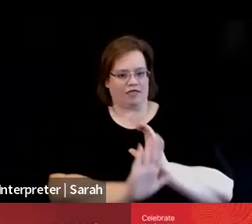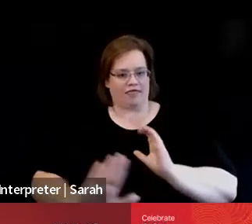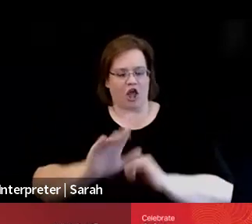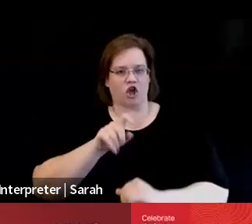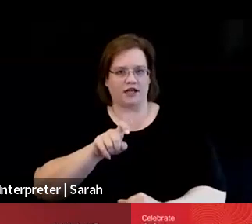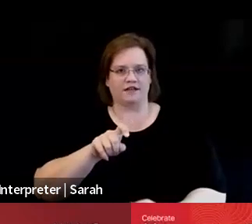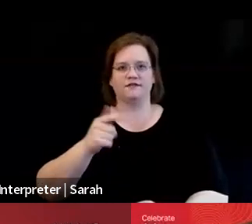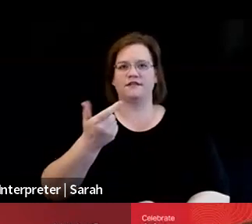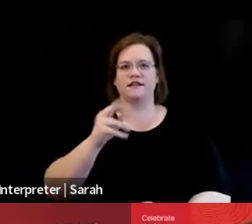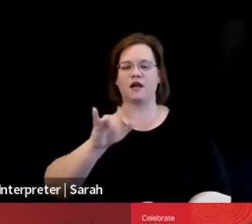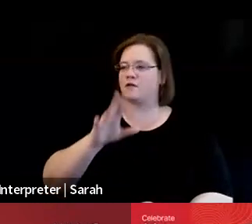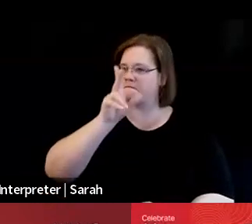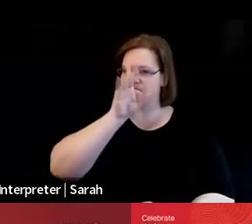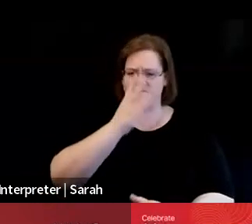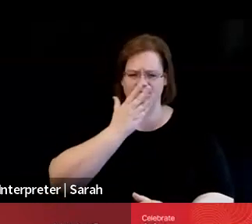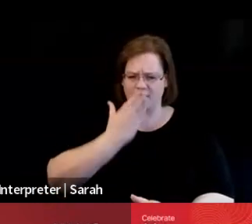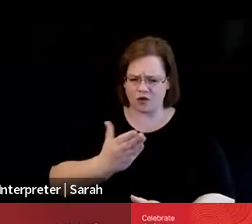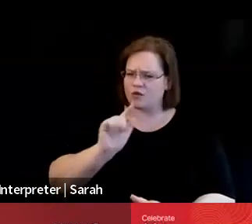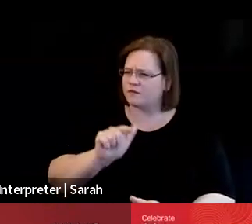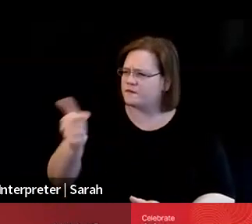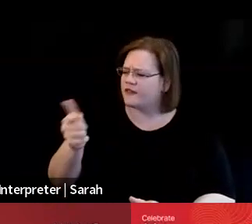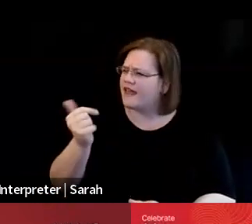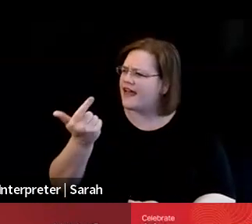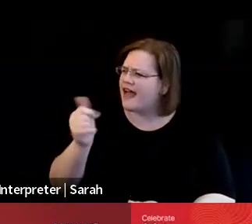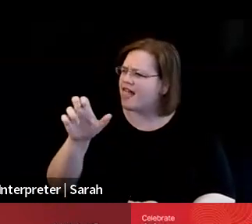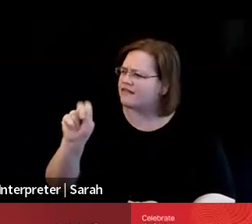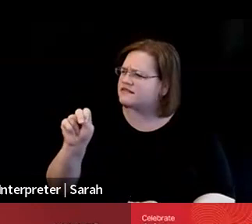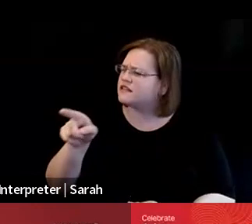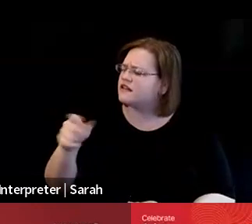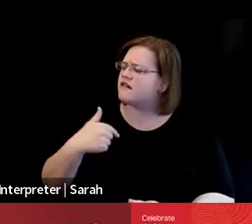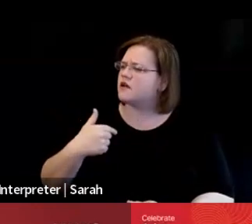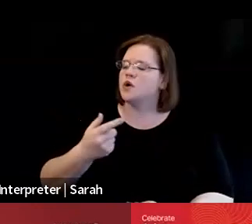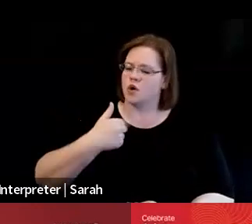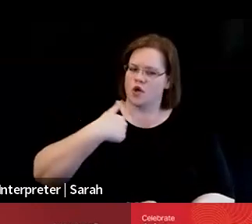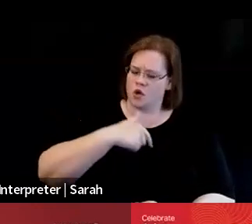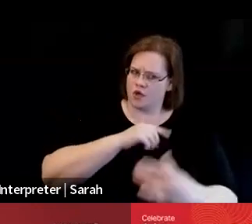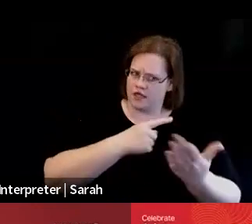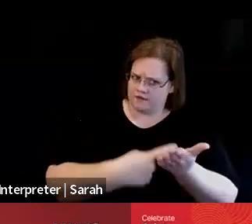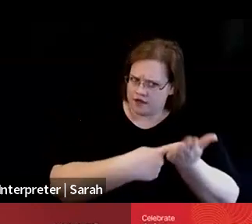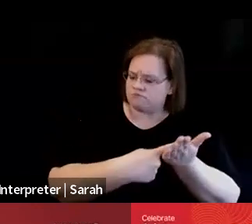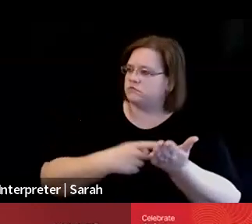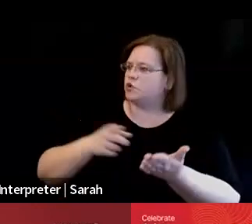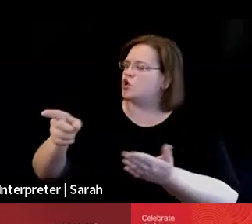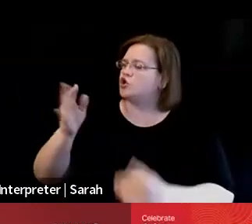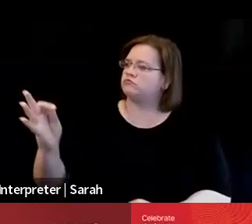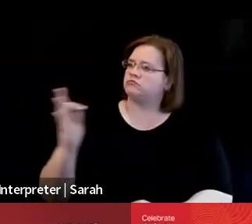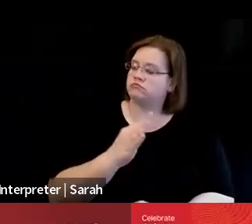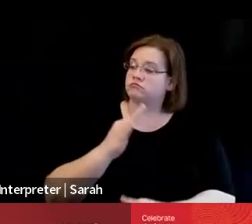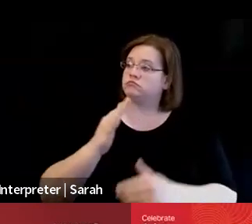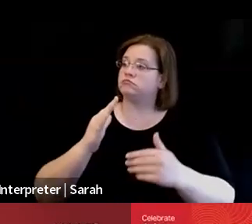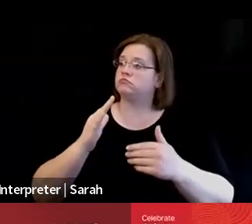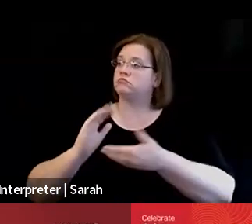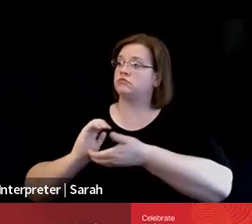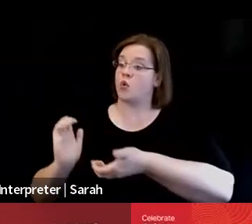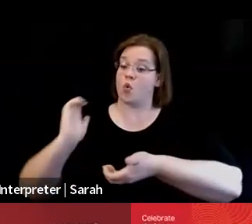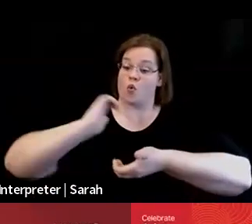that. Alison, I'm wondering, because we've talked about, and you shared the correlation between